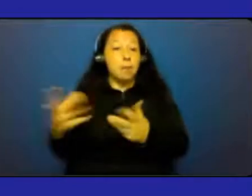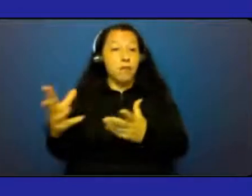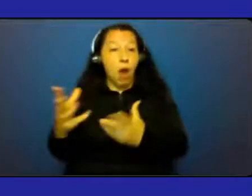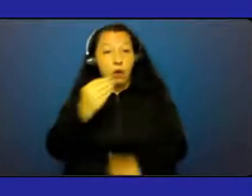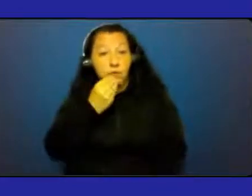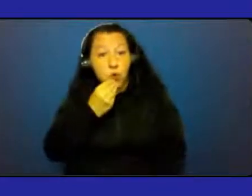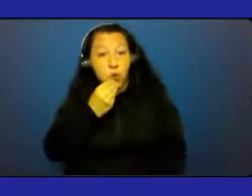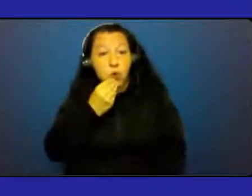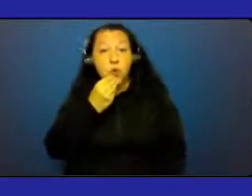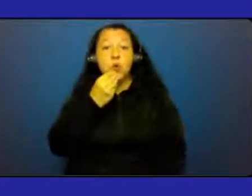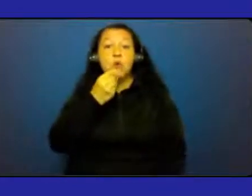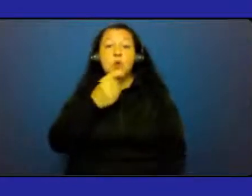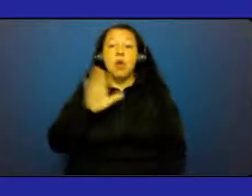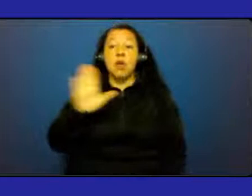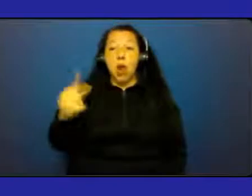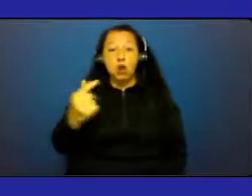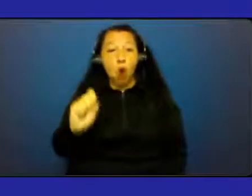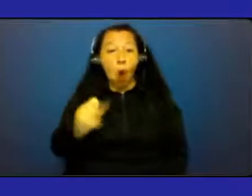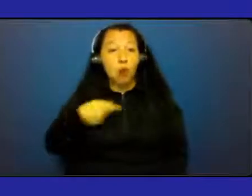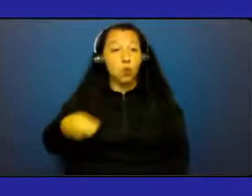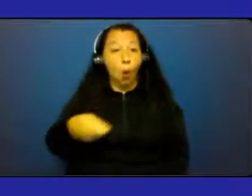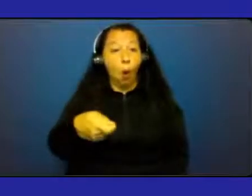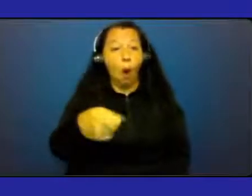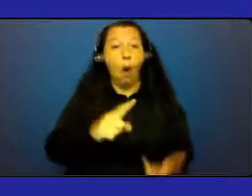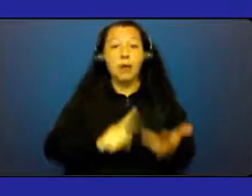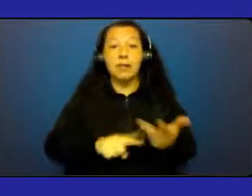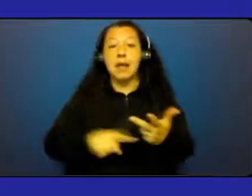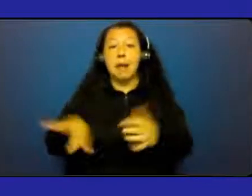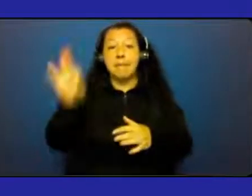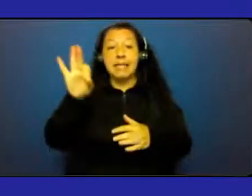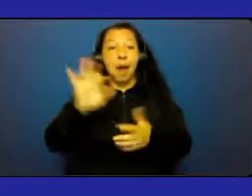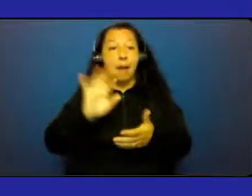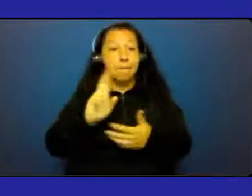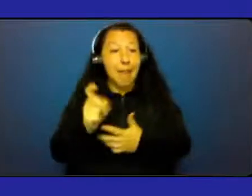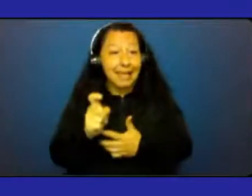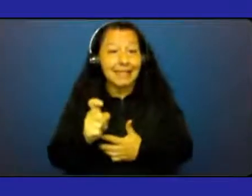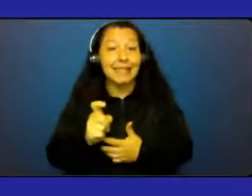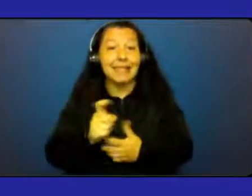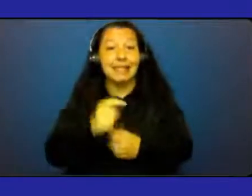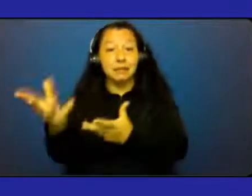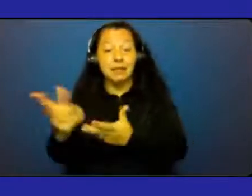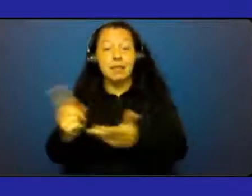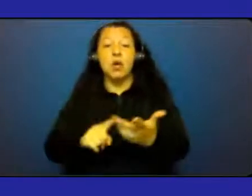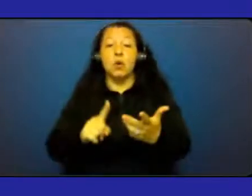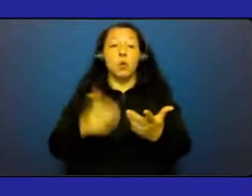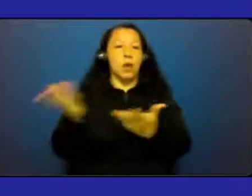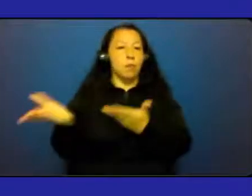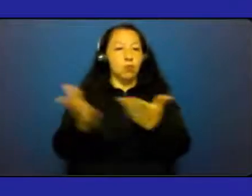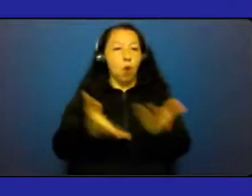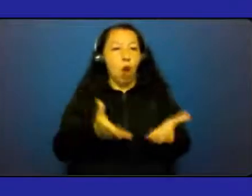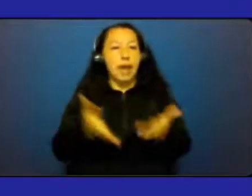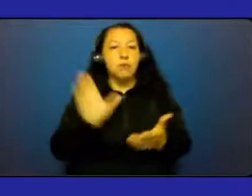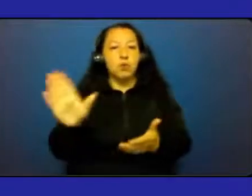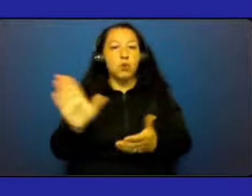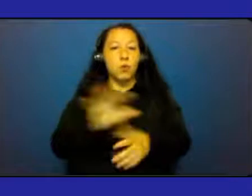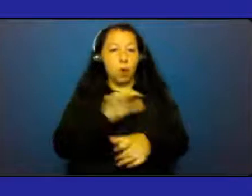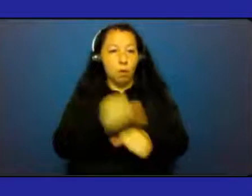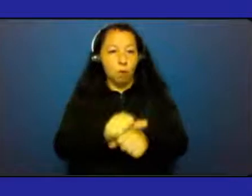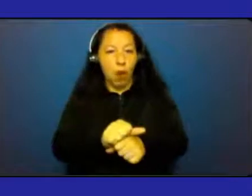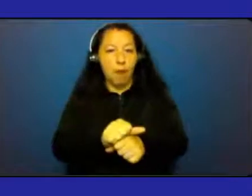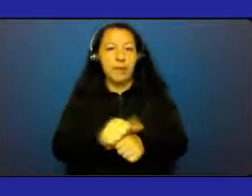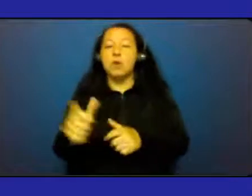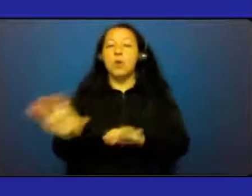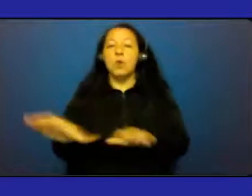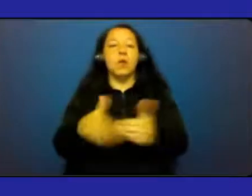their dogs, we picked up their medicines, we took them to visits, we did whatever was necessary to enable them to keep